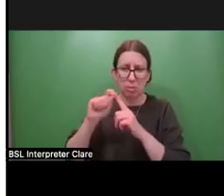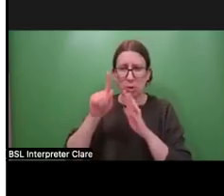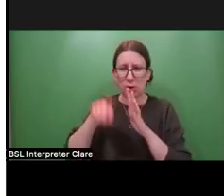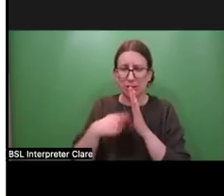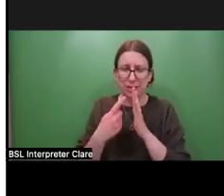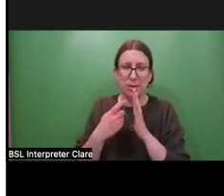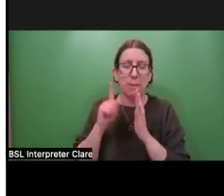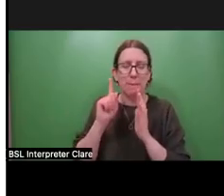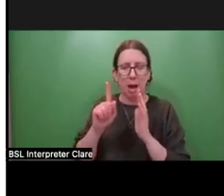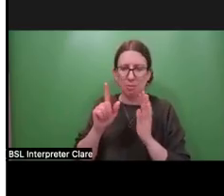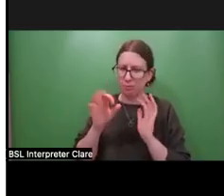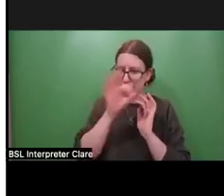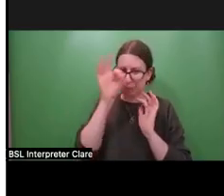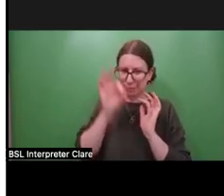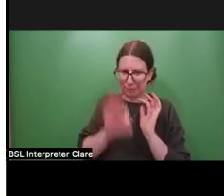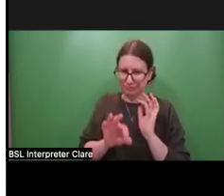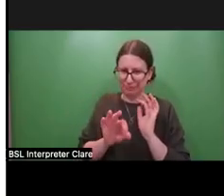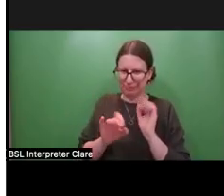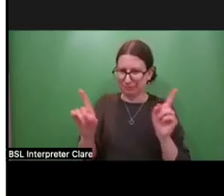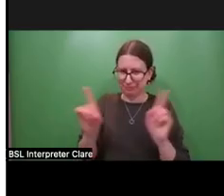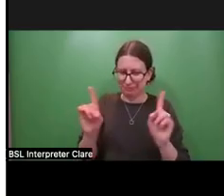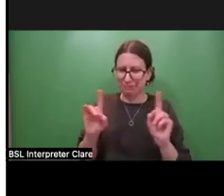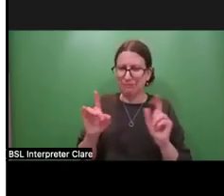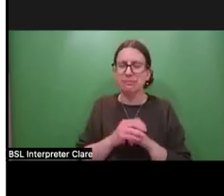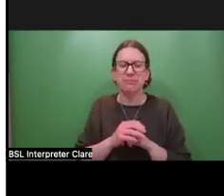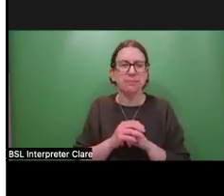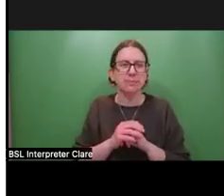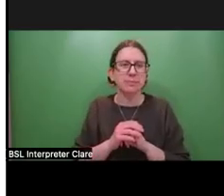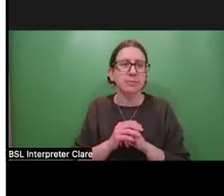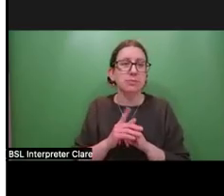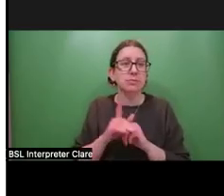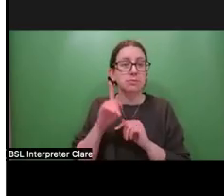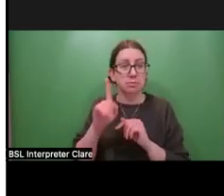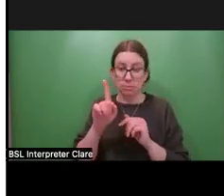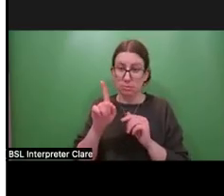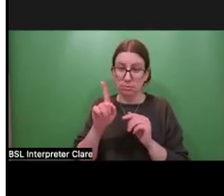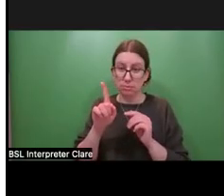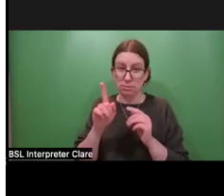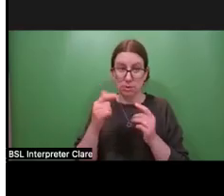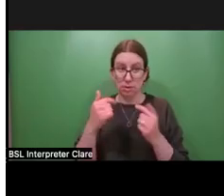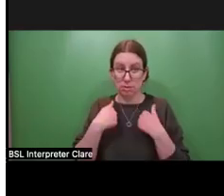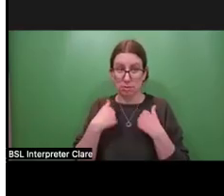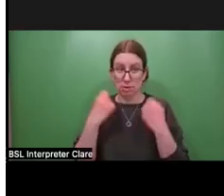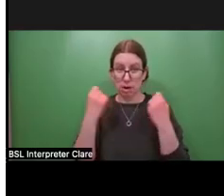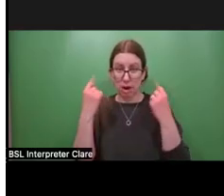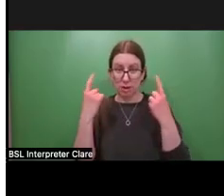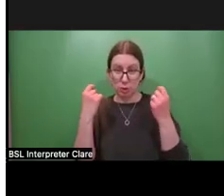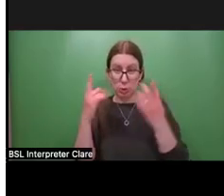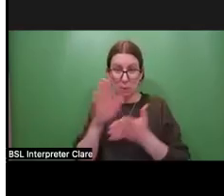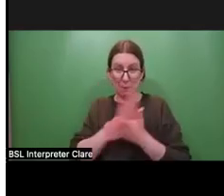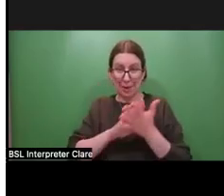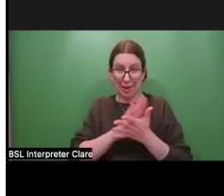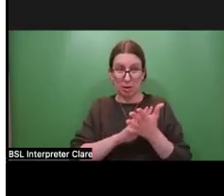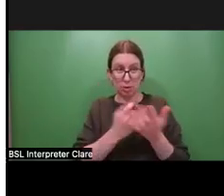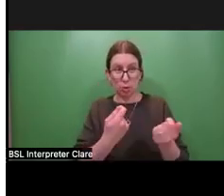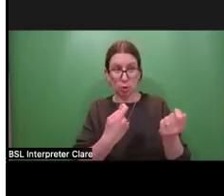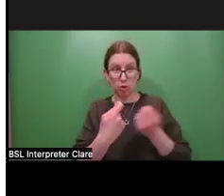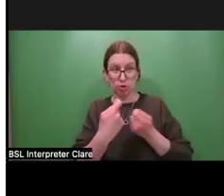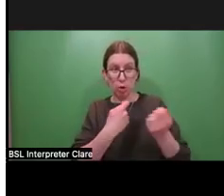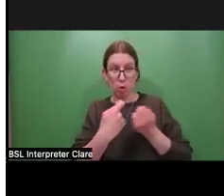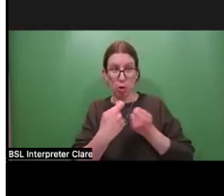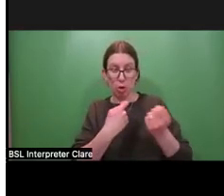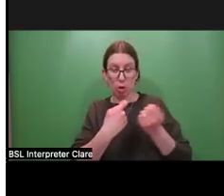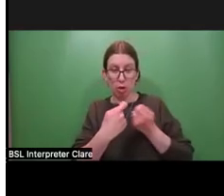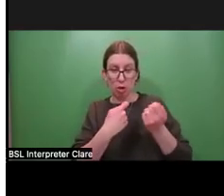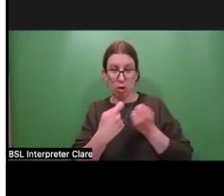basically, the question is to be understood, to be controlled? Is there a validity